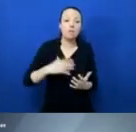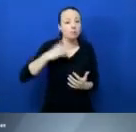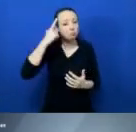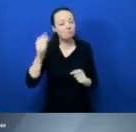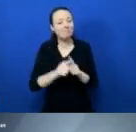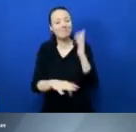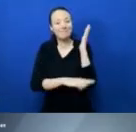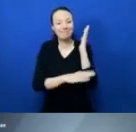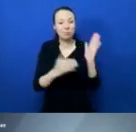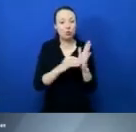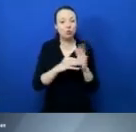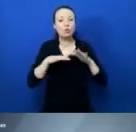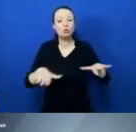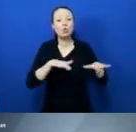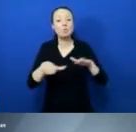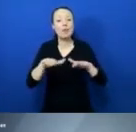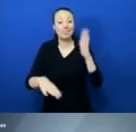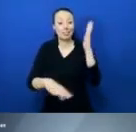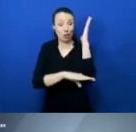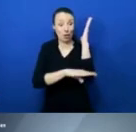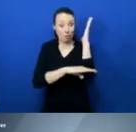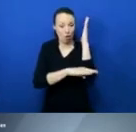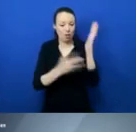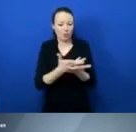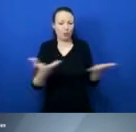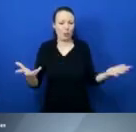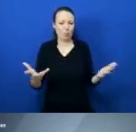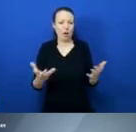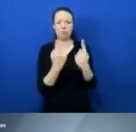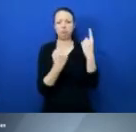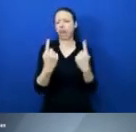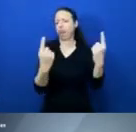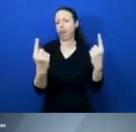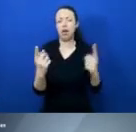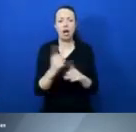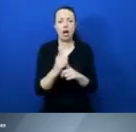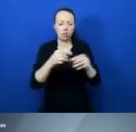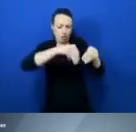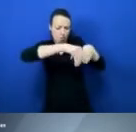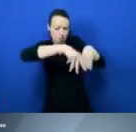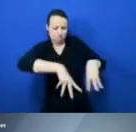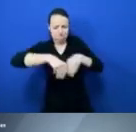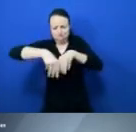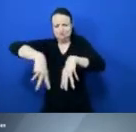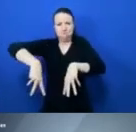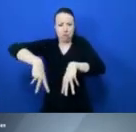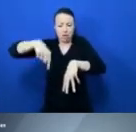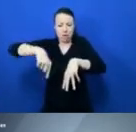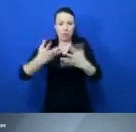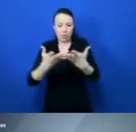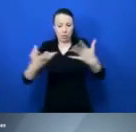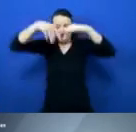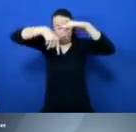trees, they need a lot of place, not just over the ground, but also under the ground. and they have to compete with